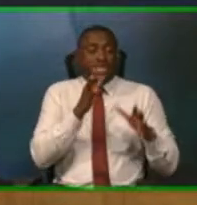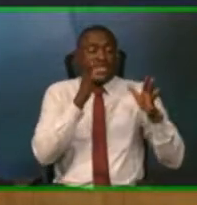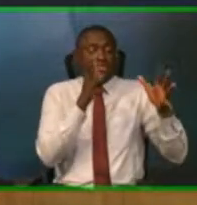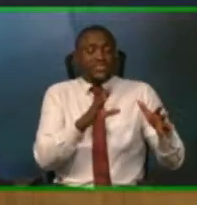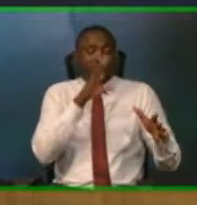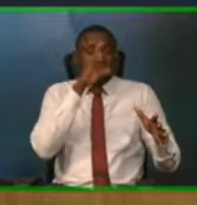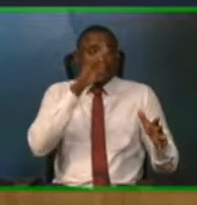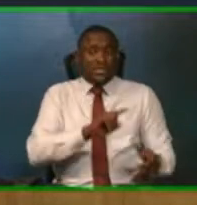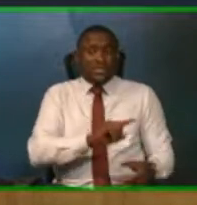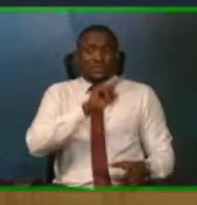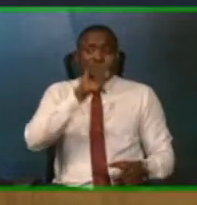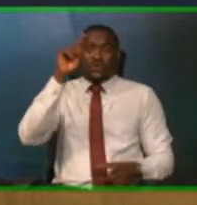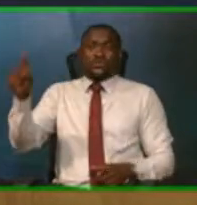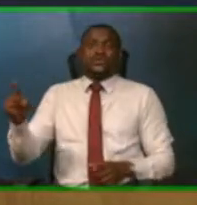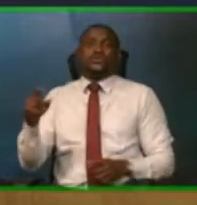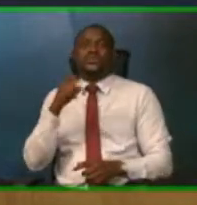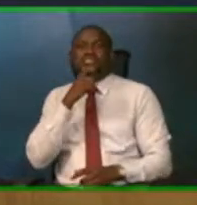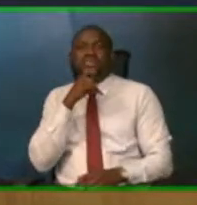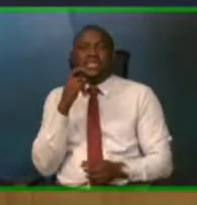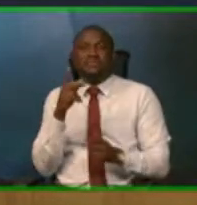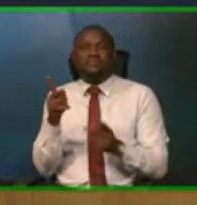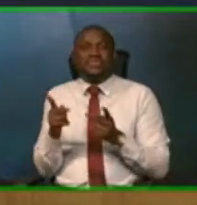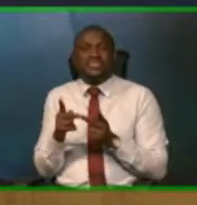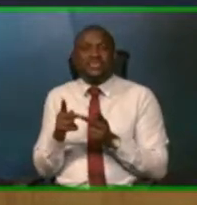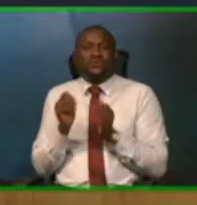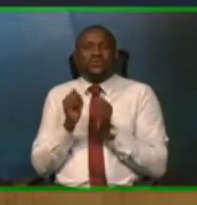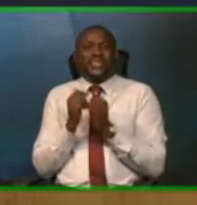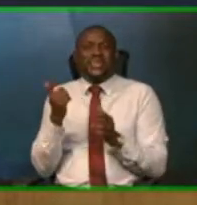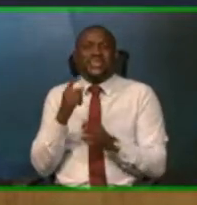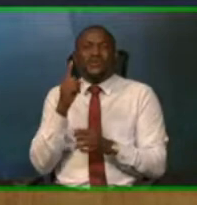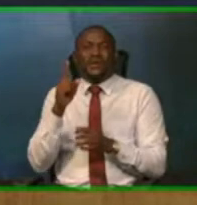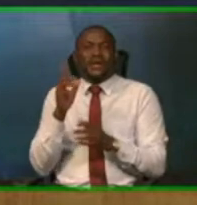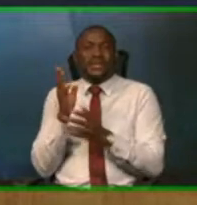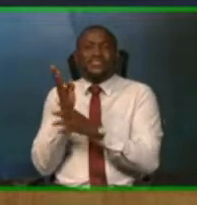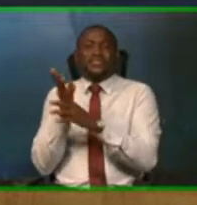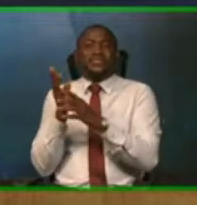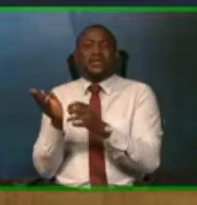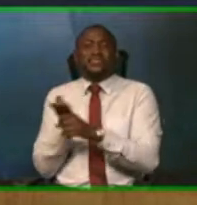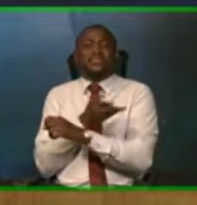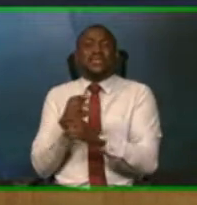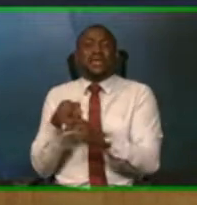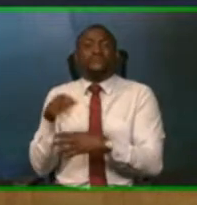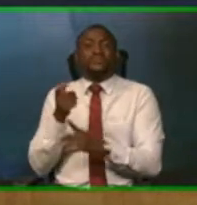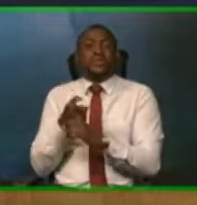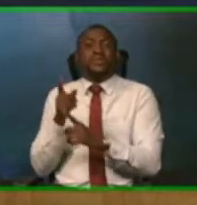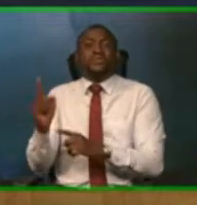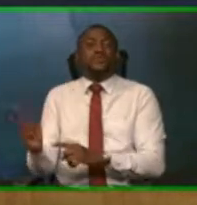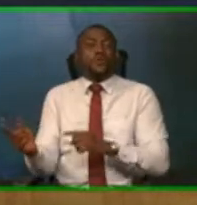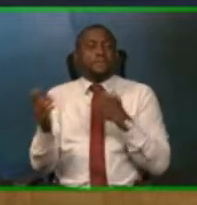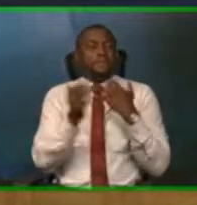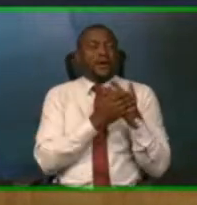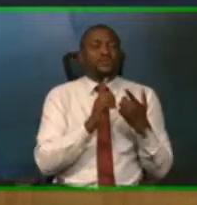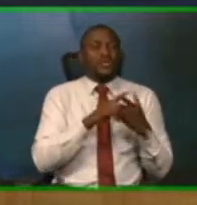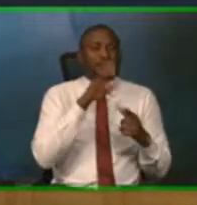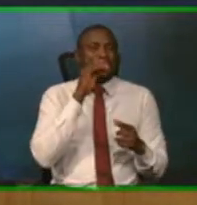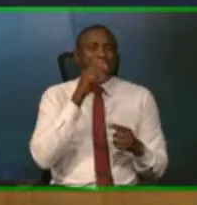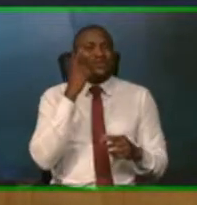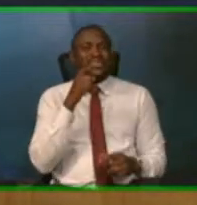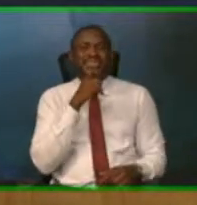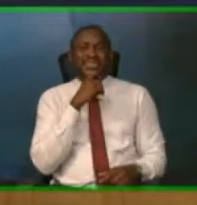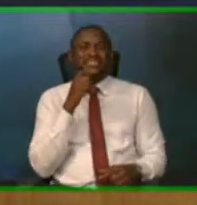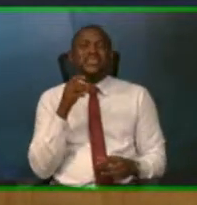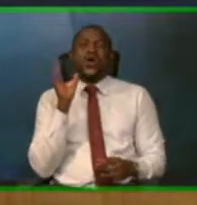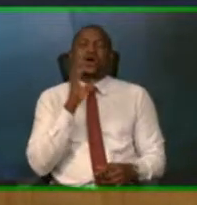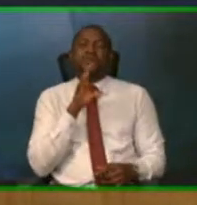it goes to a desert region. And without anybody casting it from the desert, it will run back to the man, because a desert is a